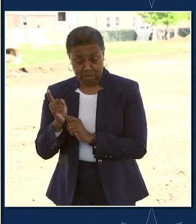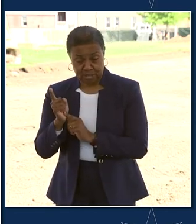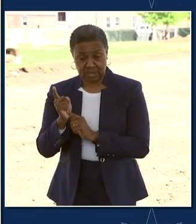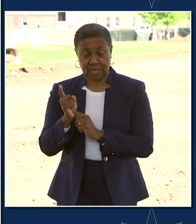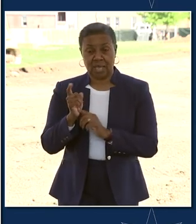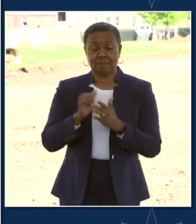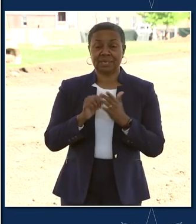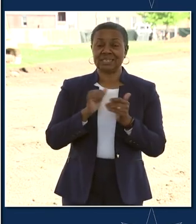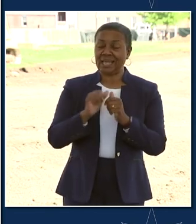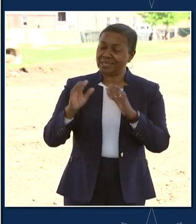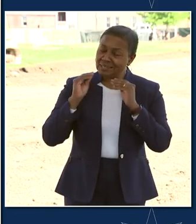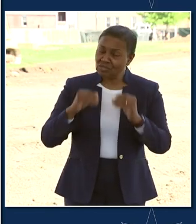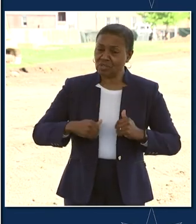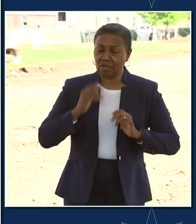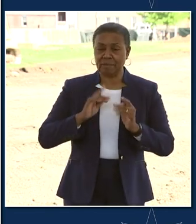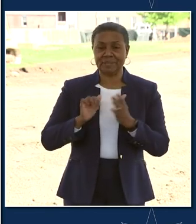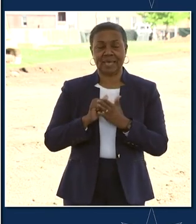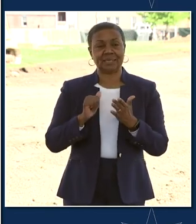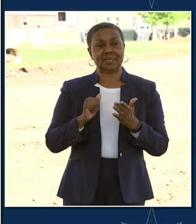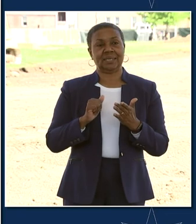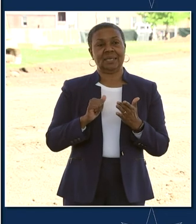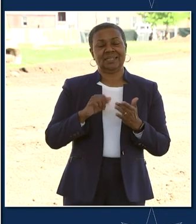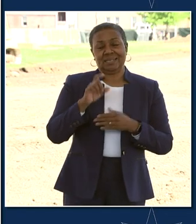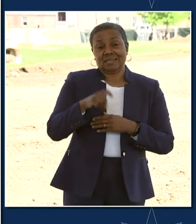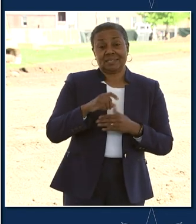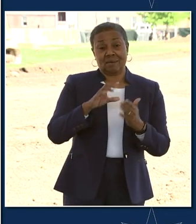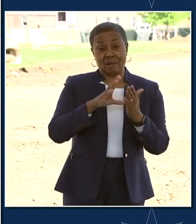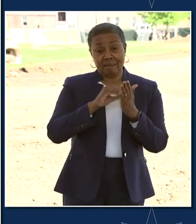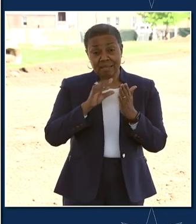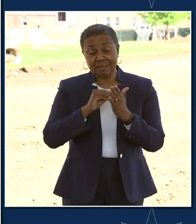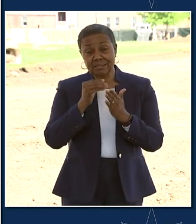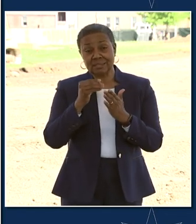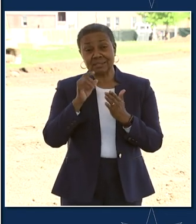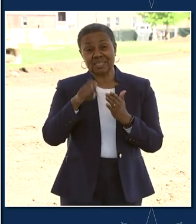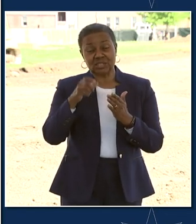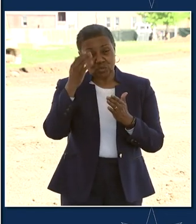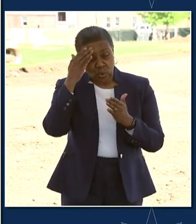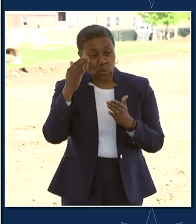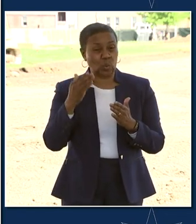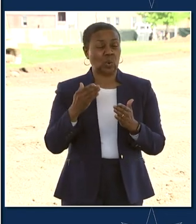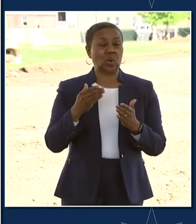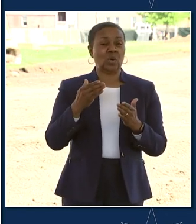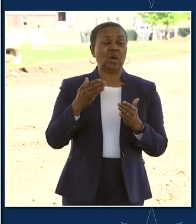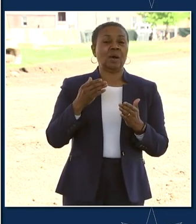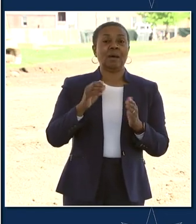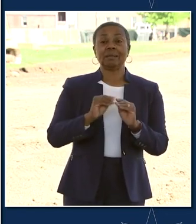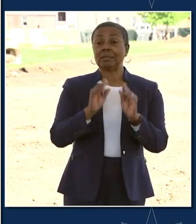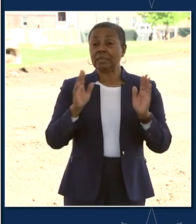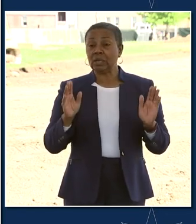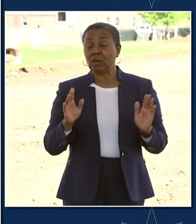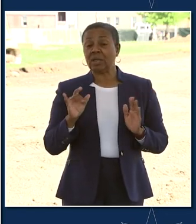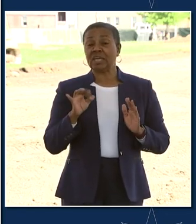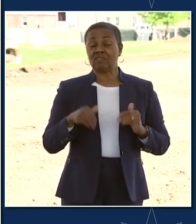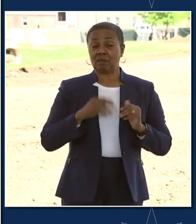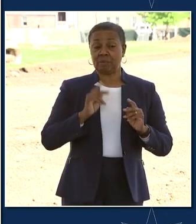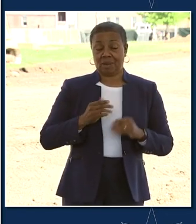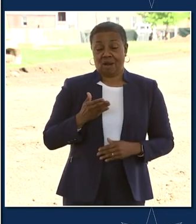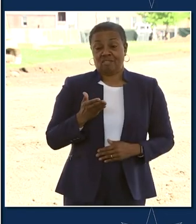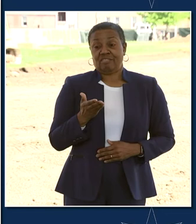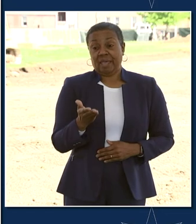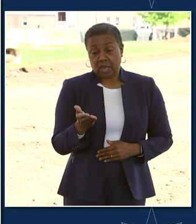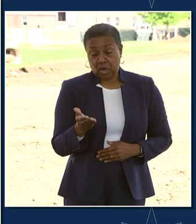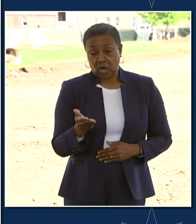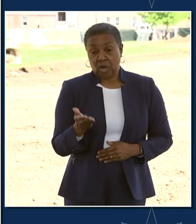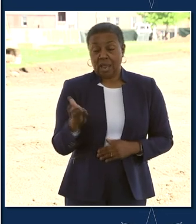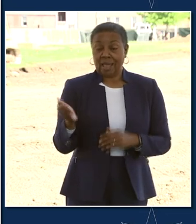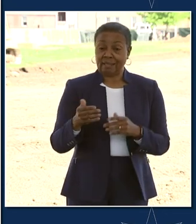not teaching our young people the necessary lessons that need to be taught. Now, to be clear, if young people are there and they